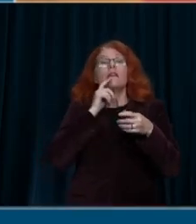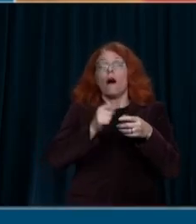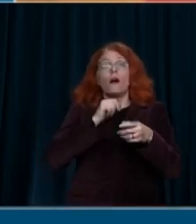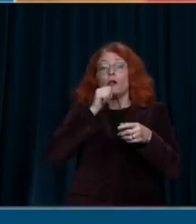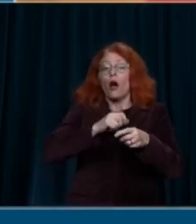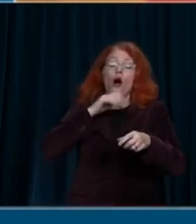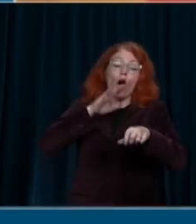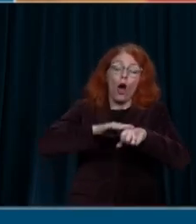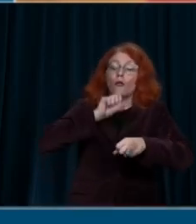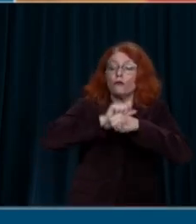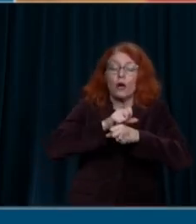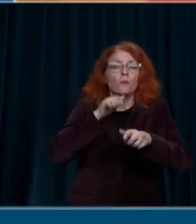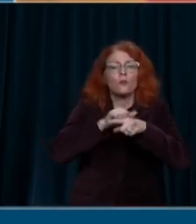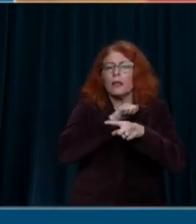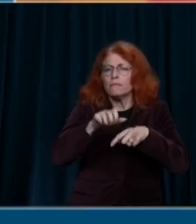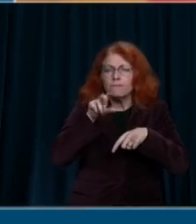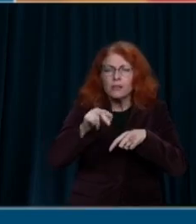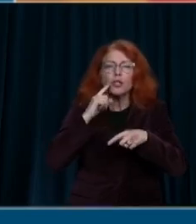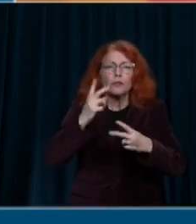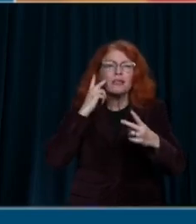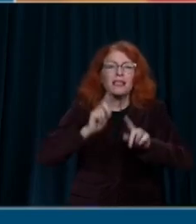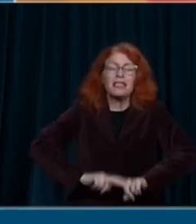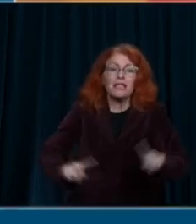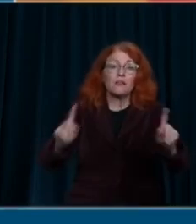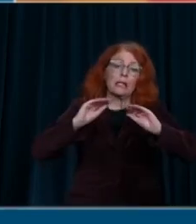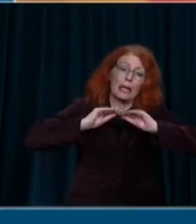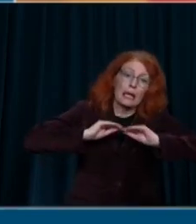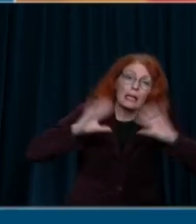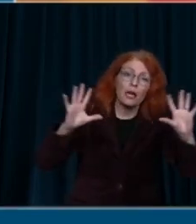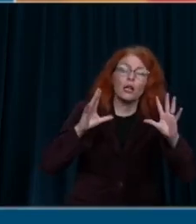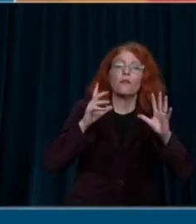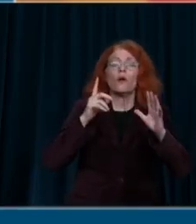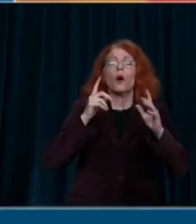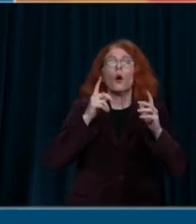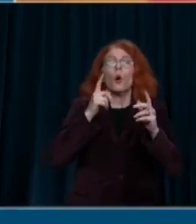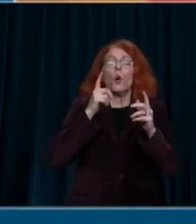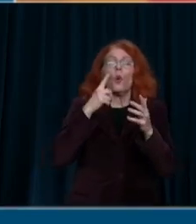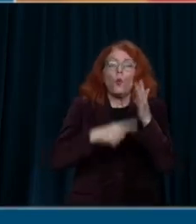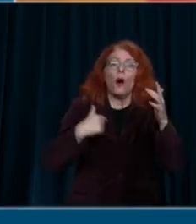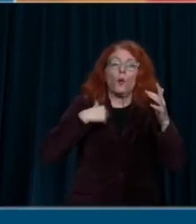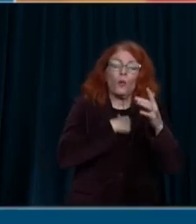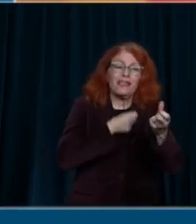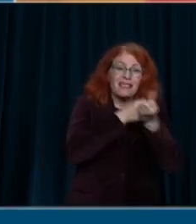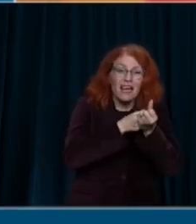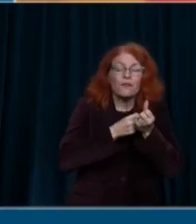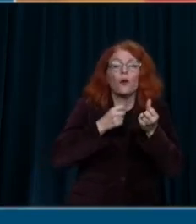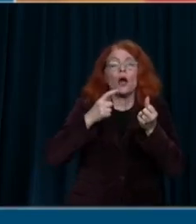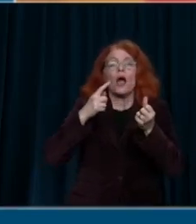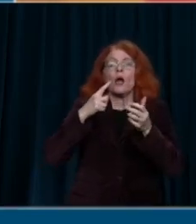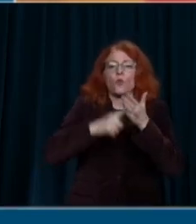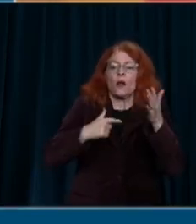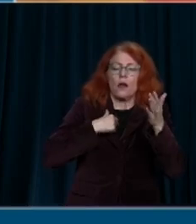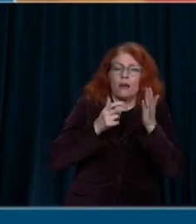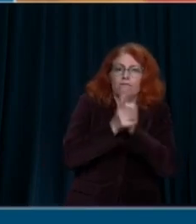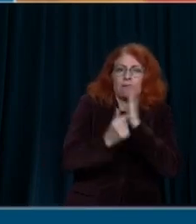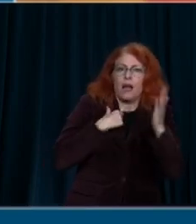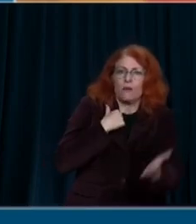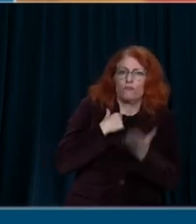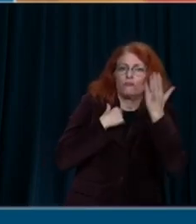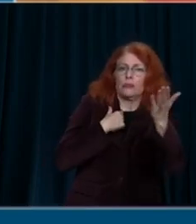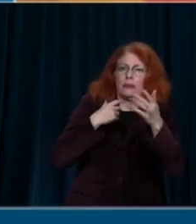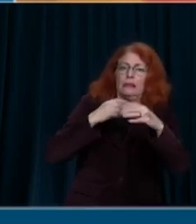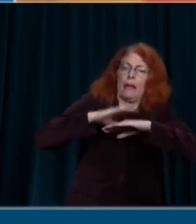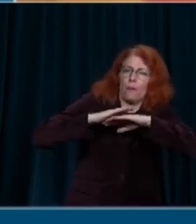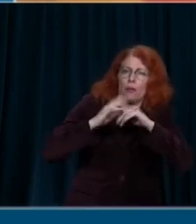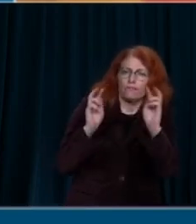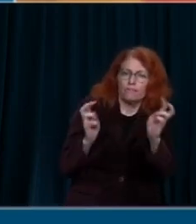think you've seen today the difference in the clarity of what we stand for and what I can bring to the table as a member of Congress. So ultimately,